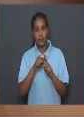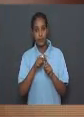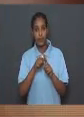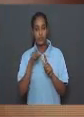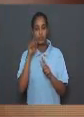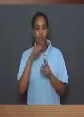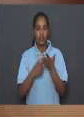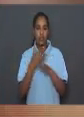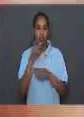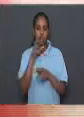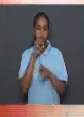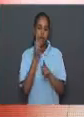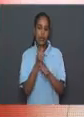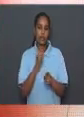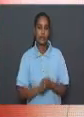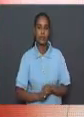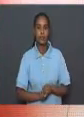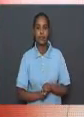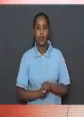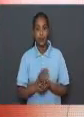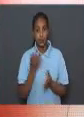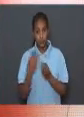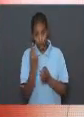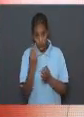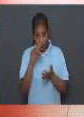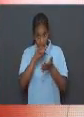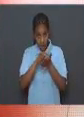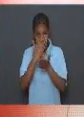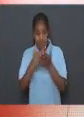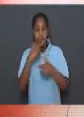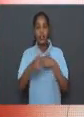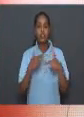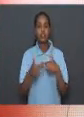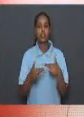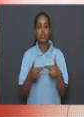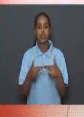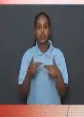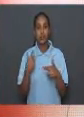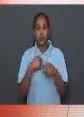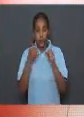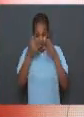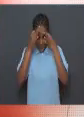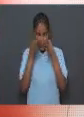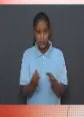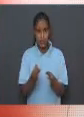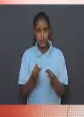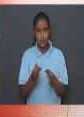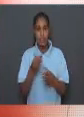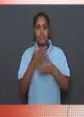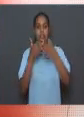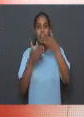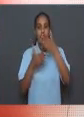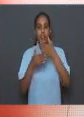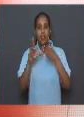then you are correct. If we use that half reaction, we can determine the